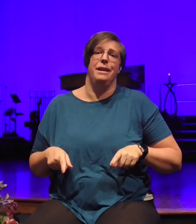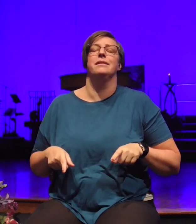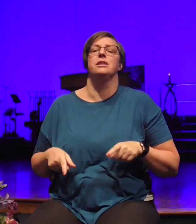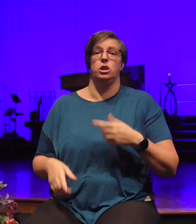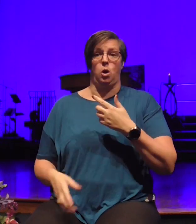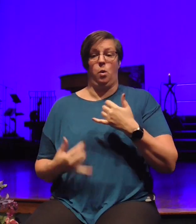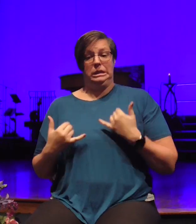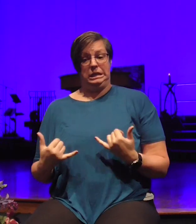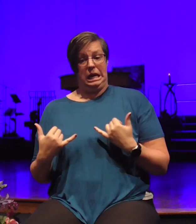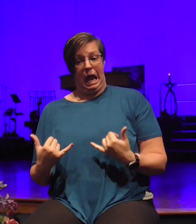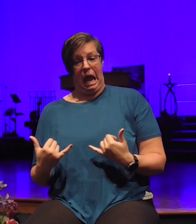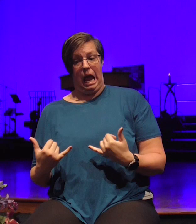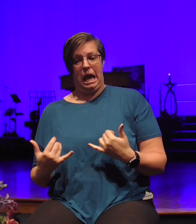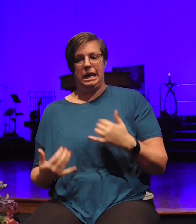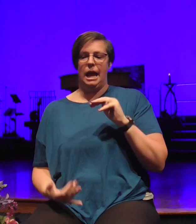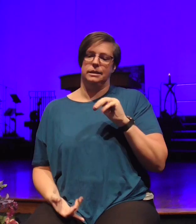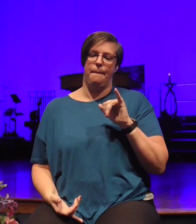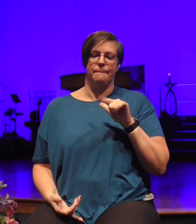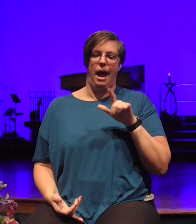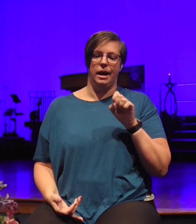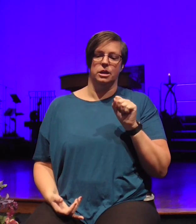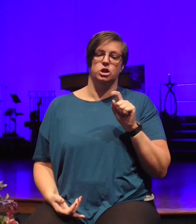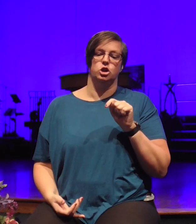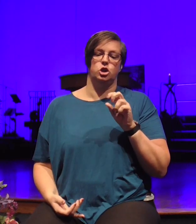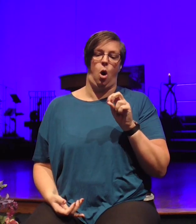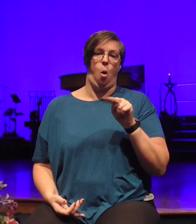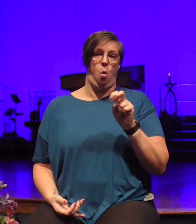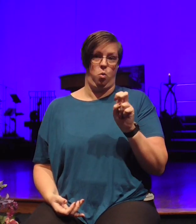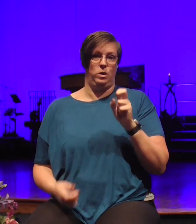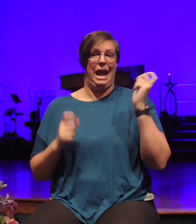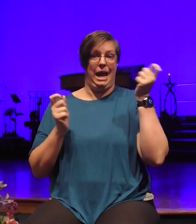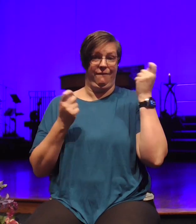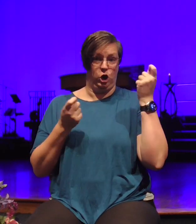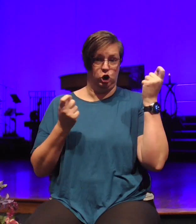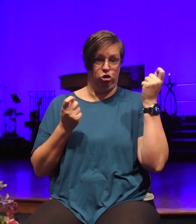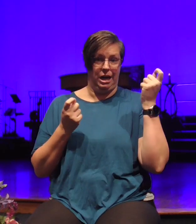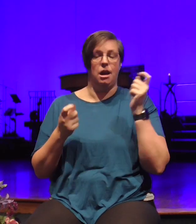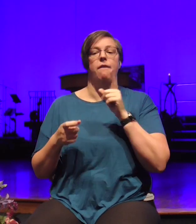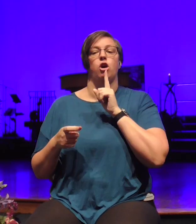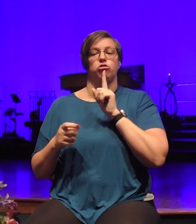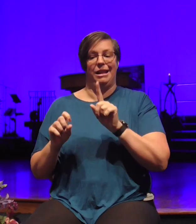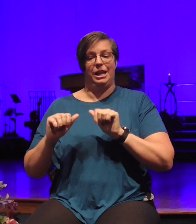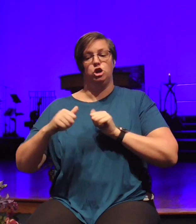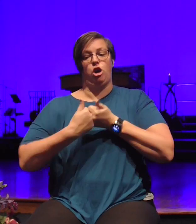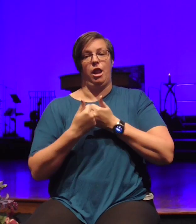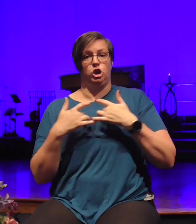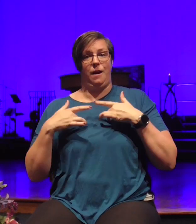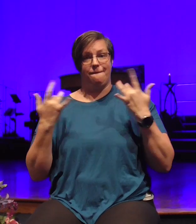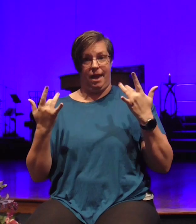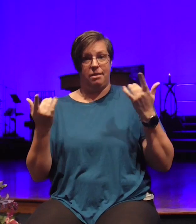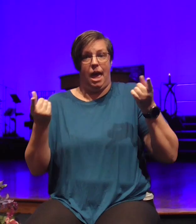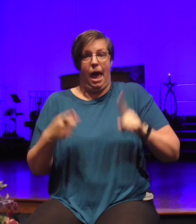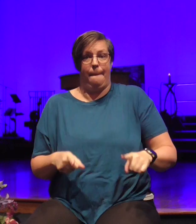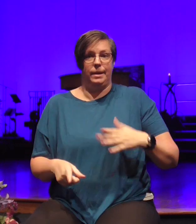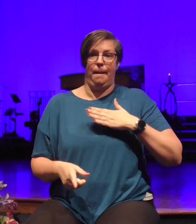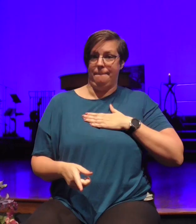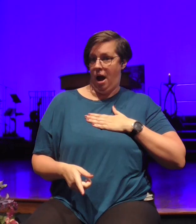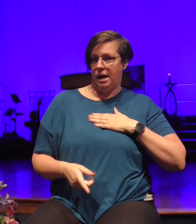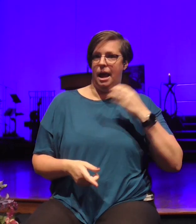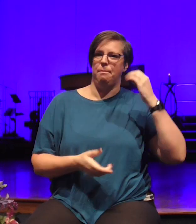particular is a milestone anniversary of a very challenging event that happened in my life and in my husband's